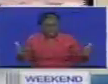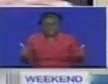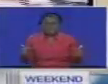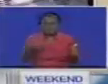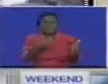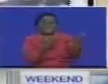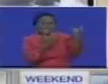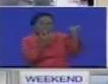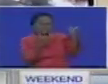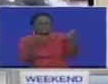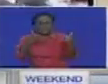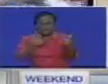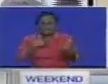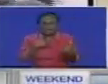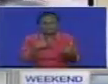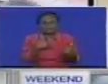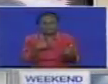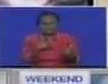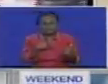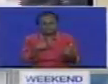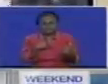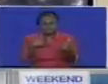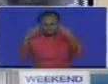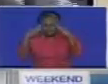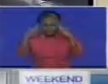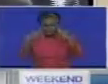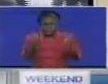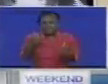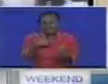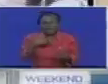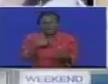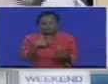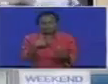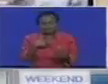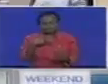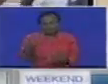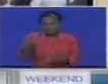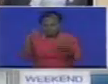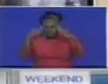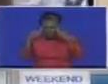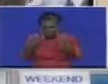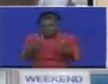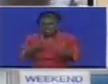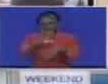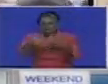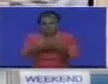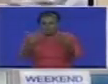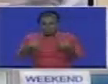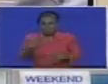that there was going to be their attention, that we were going to have their attention, as well as the attention of those who had also